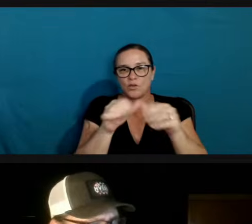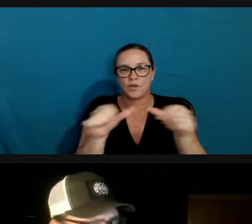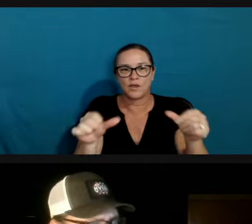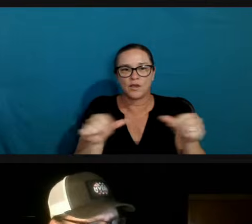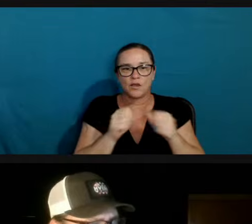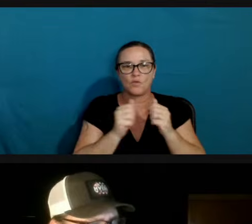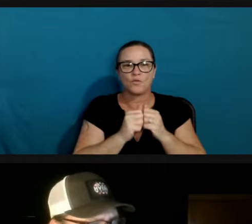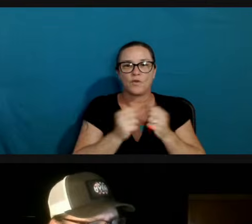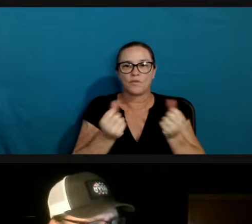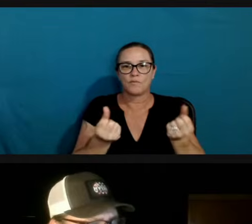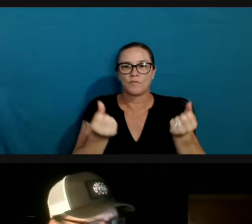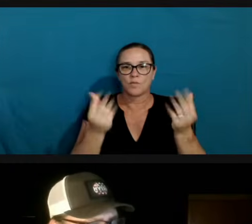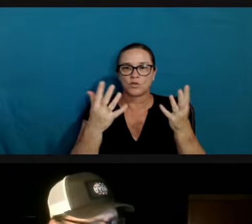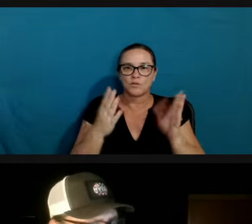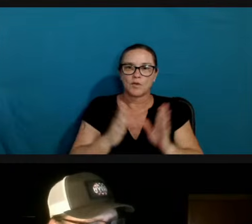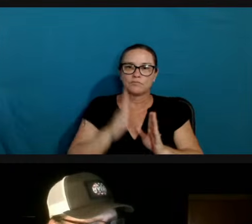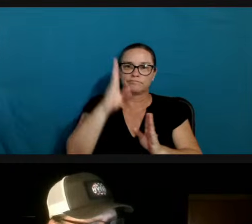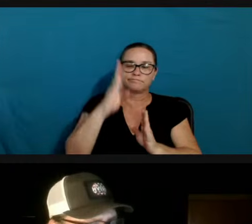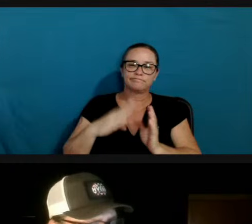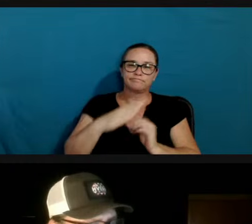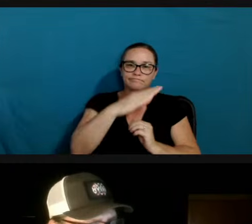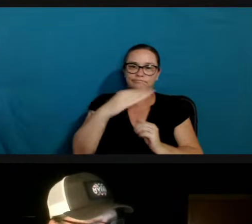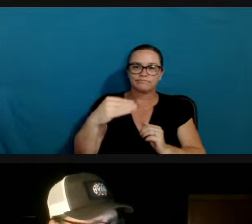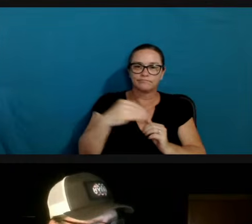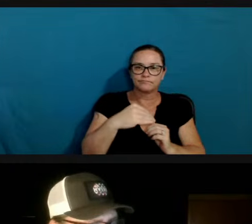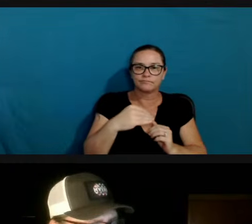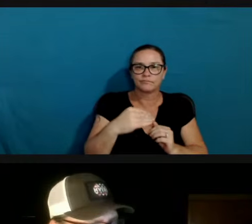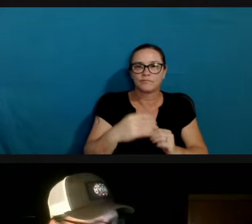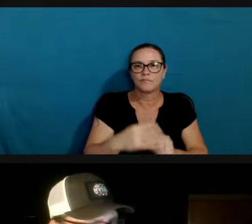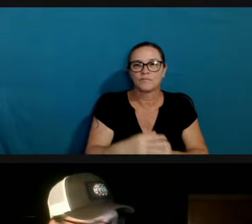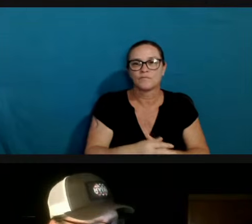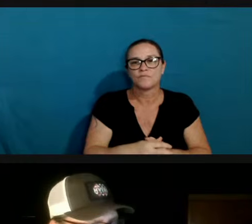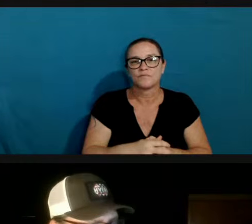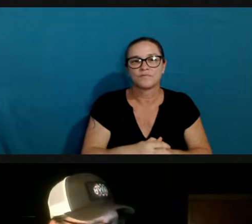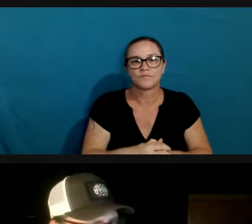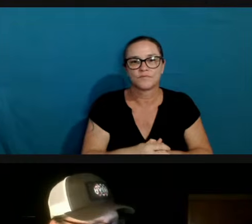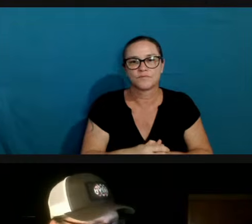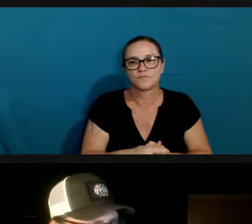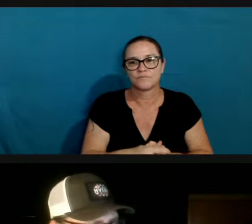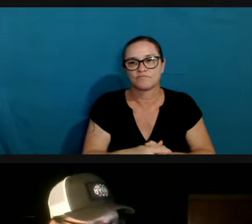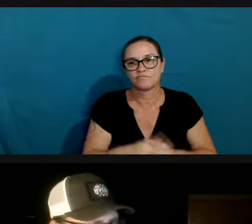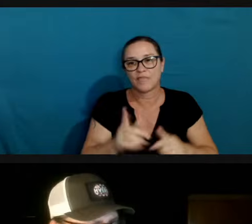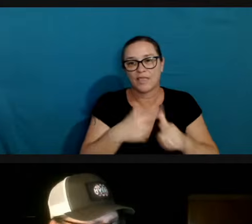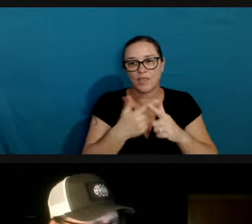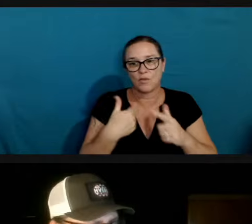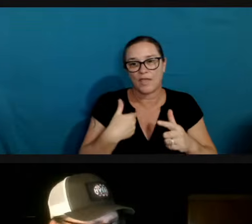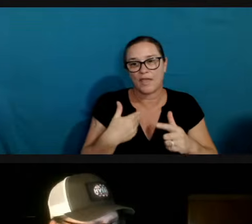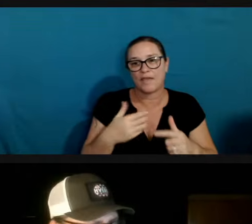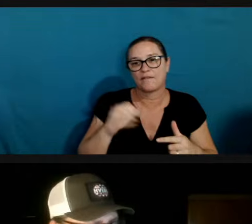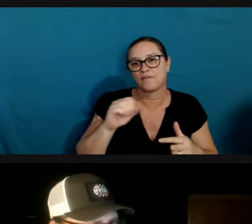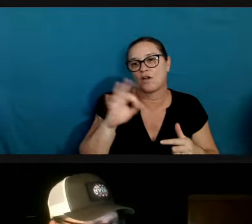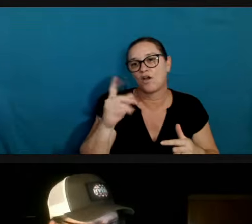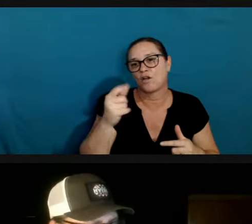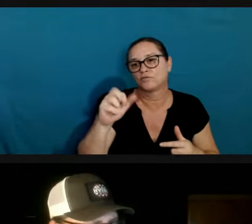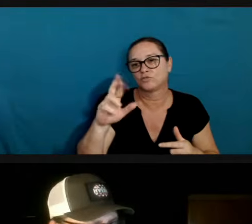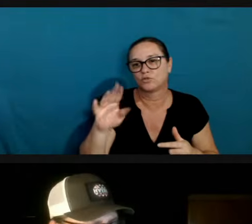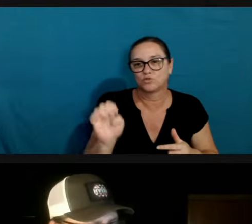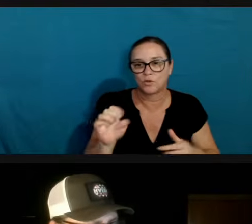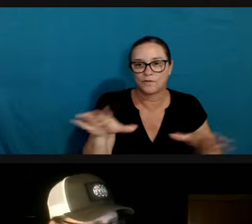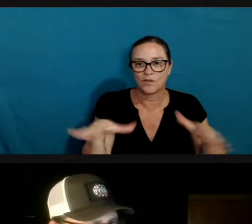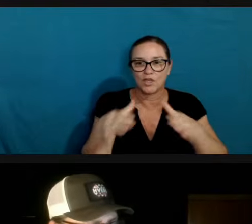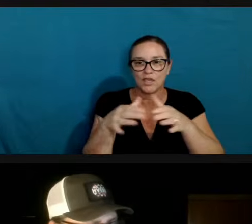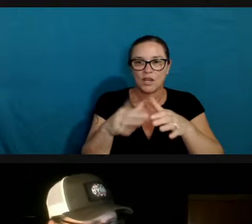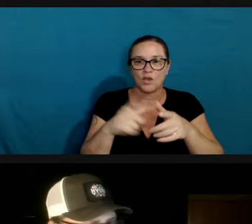multiple trees all around, not to forget the offshore volcano here, then all those interact